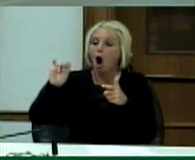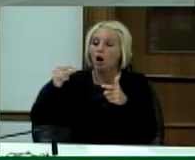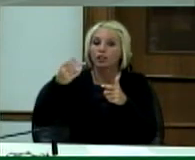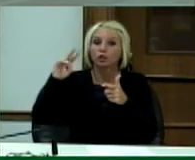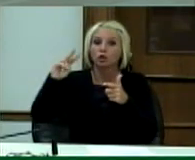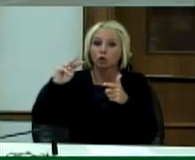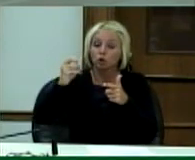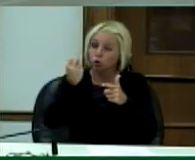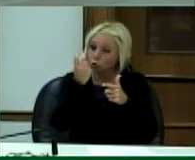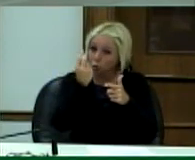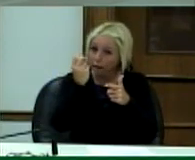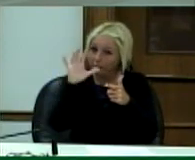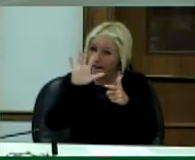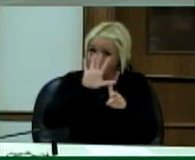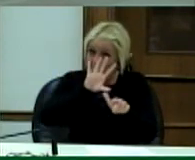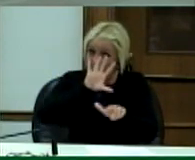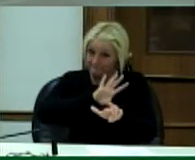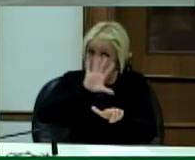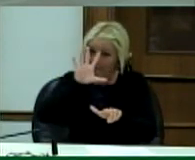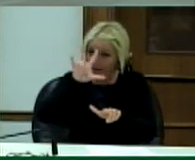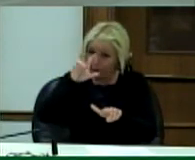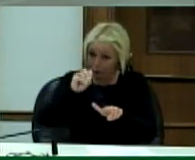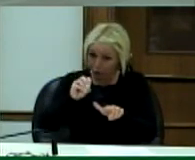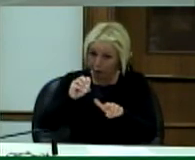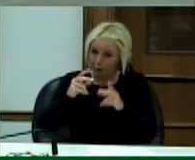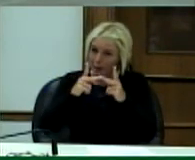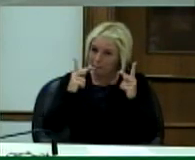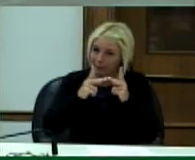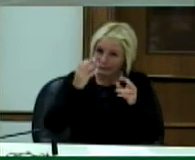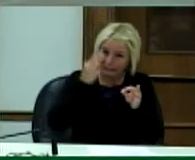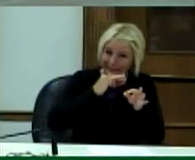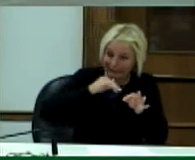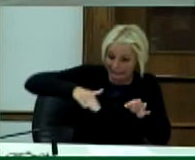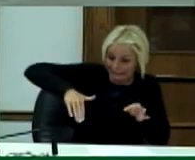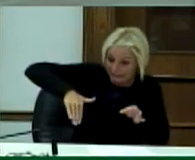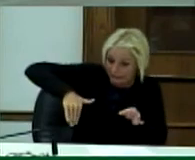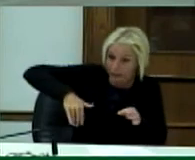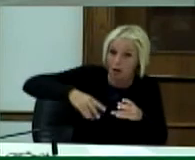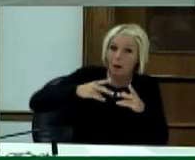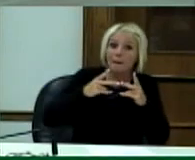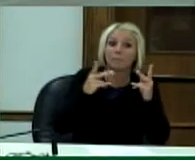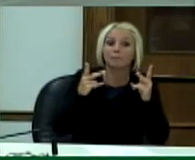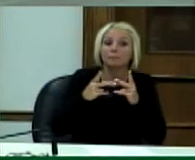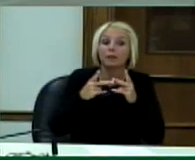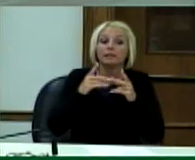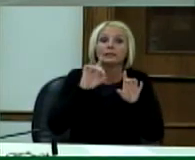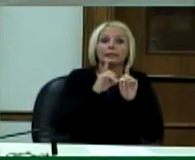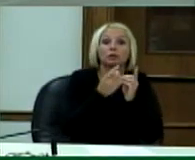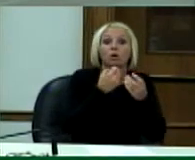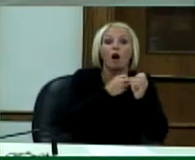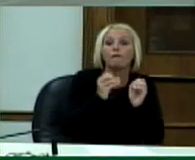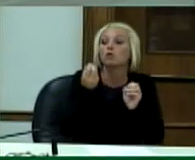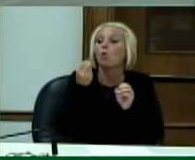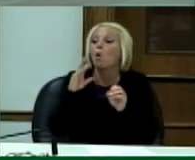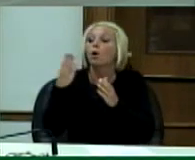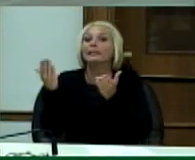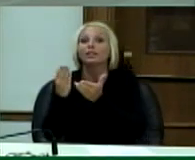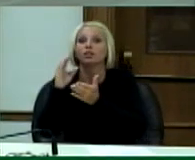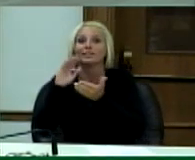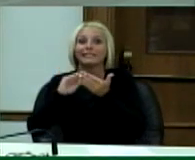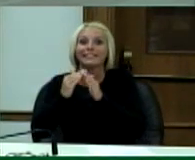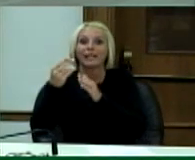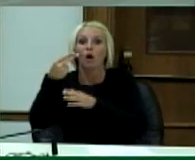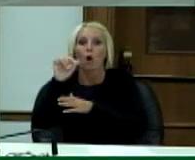at 5:30, place to be determined either at the district office or here in City Hall, depending